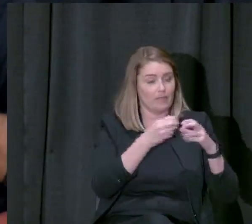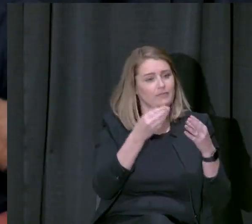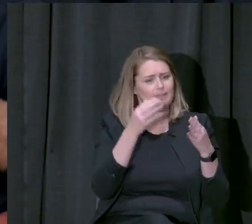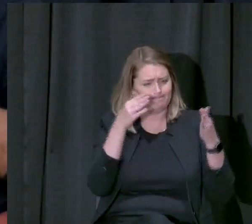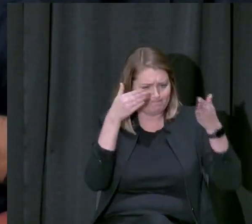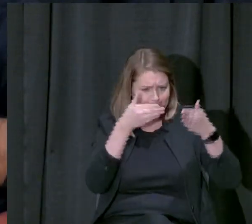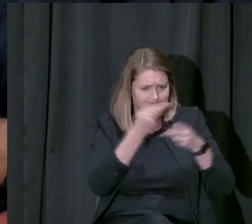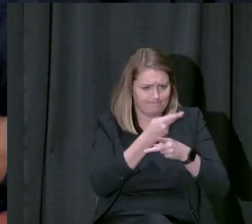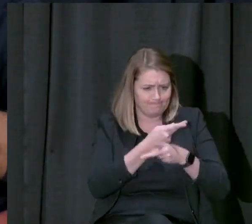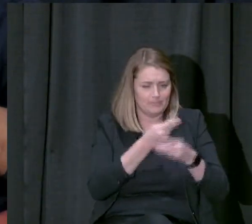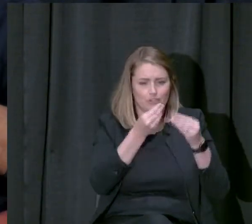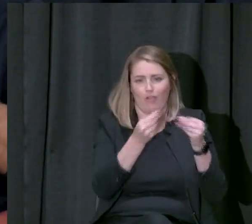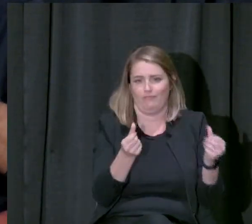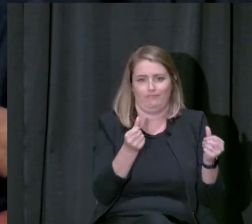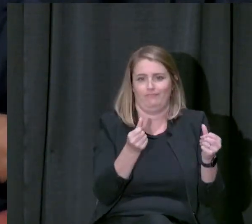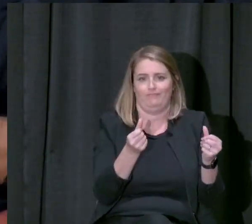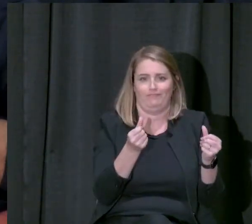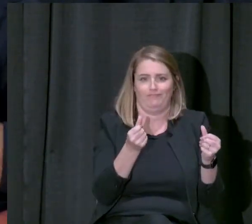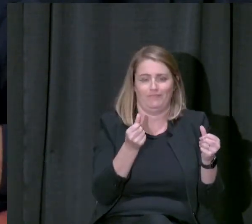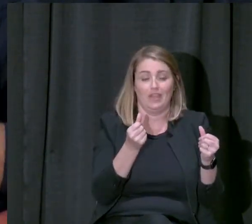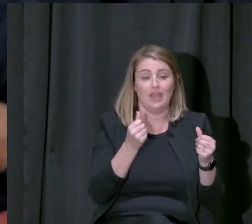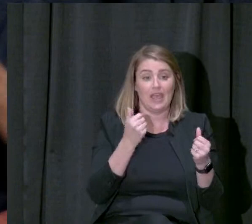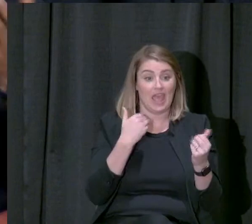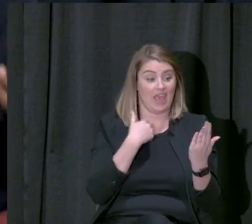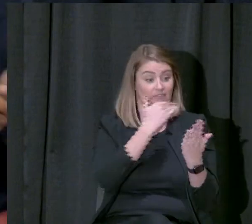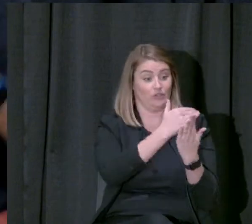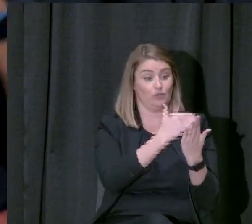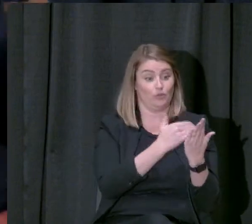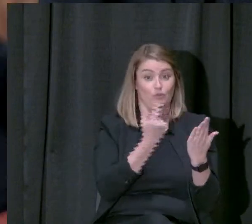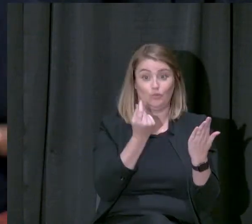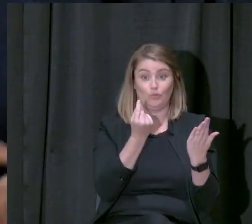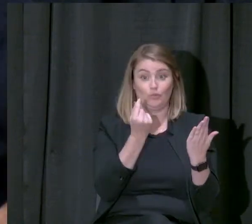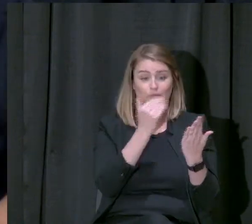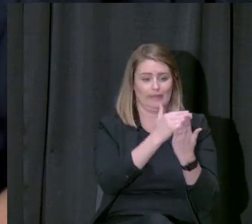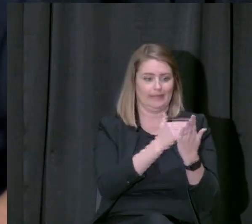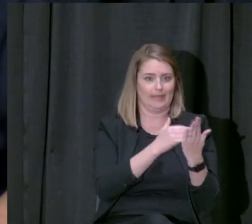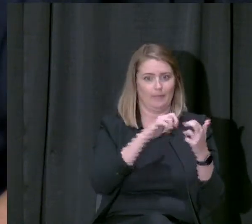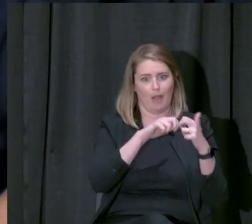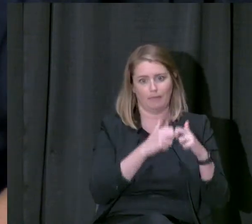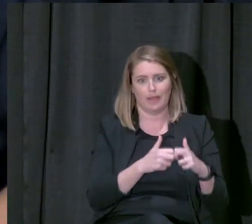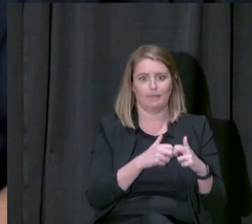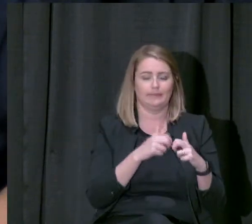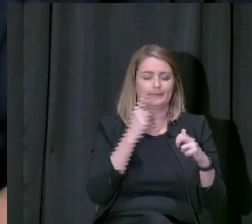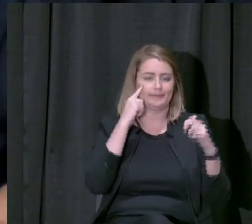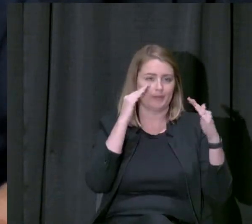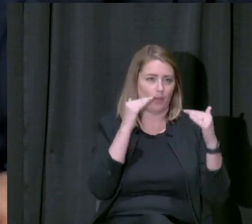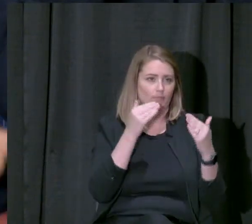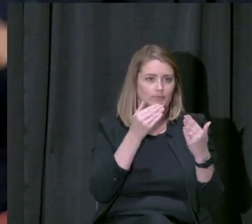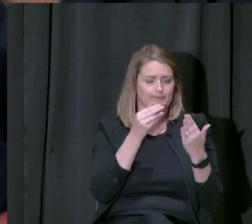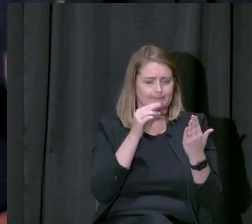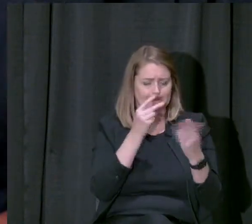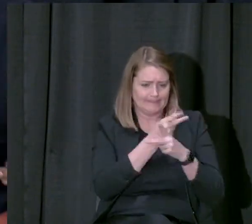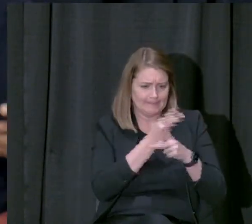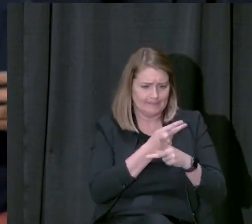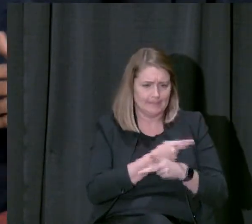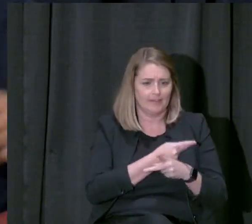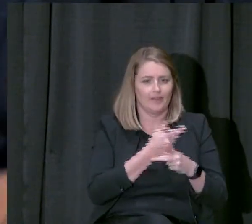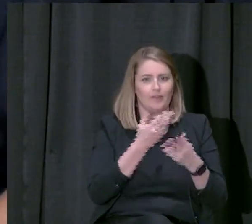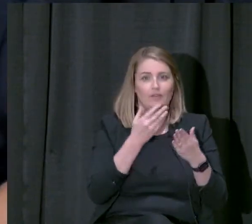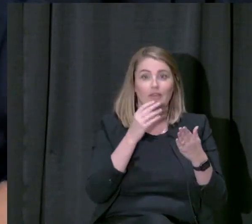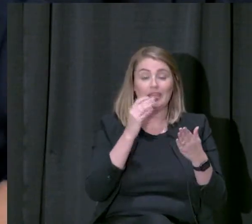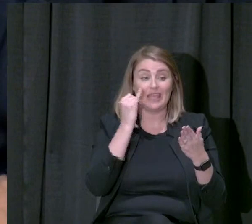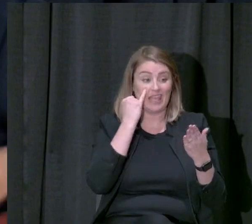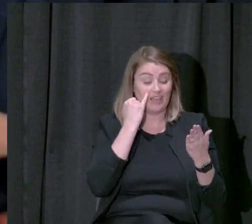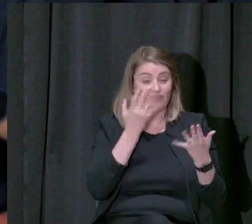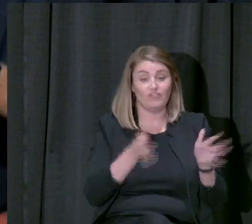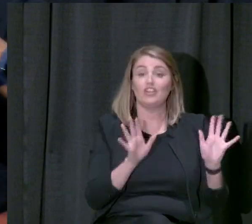up, we have a to-do list of problems, and then hopefully at the end of solving all of them, we either find bigger problems to solve,